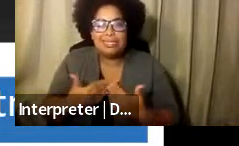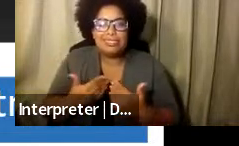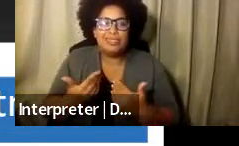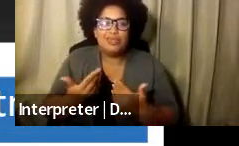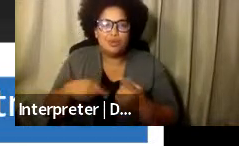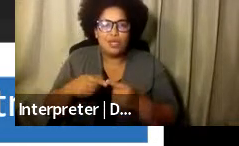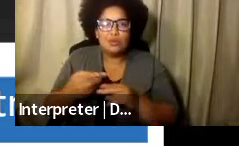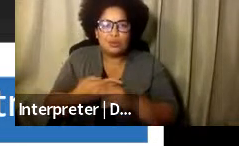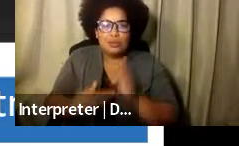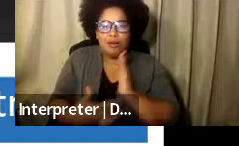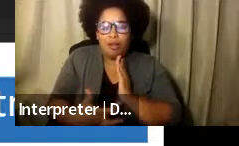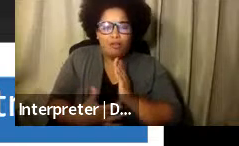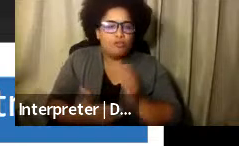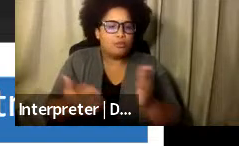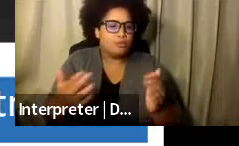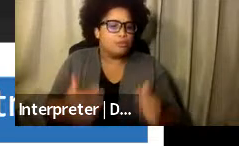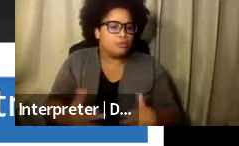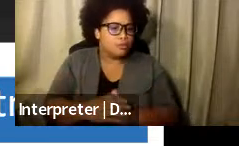available.